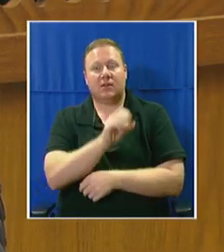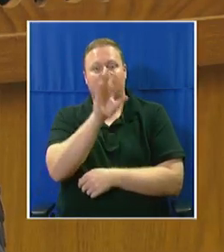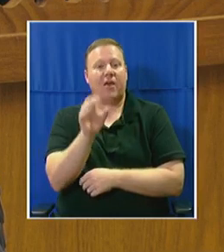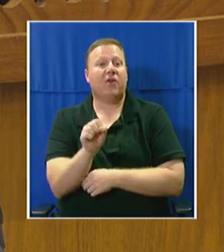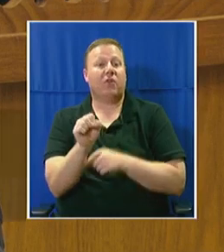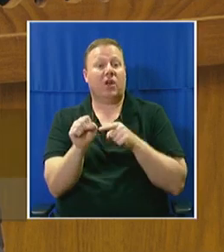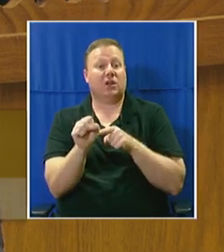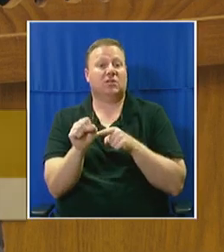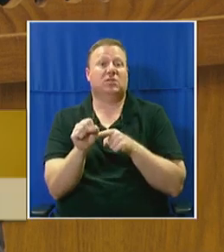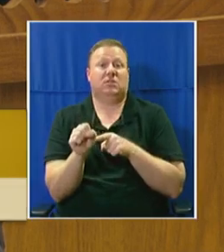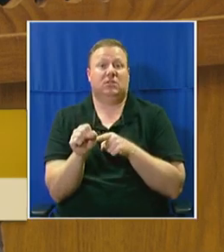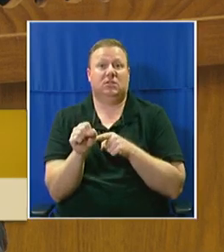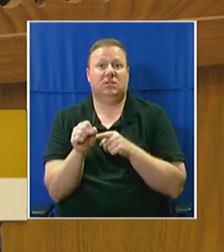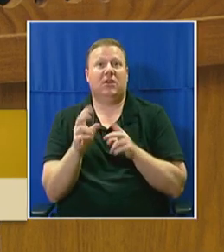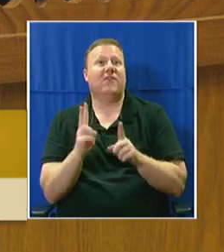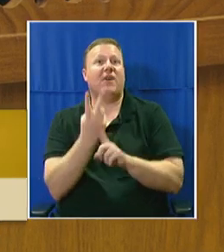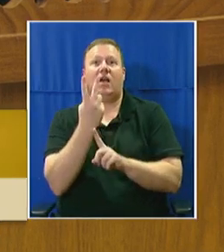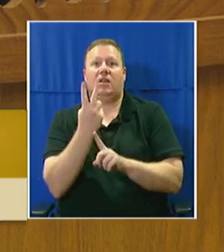honorable